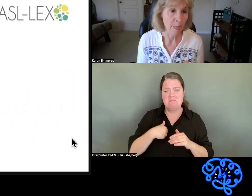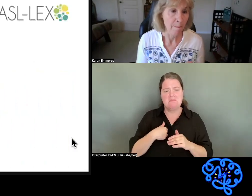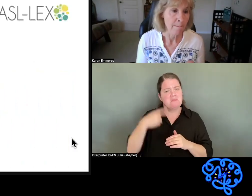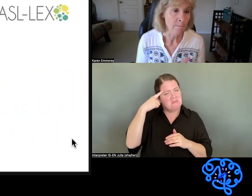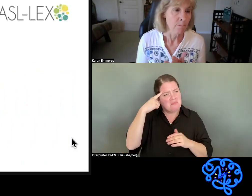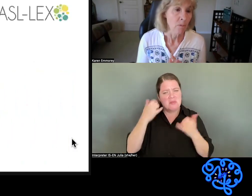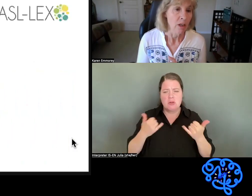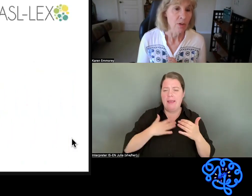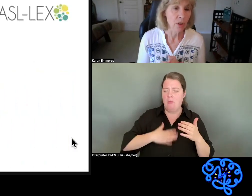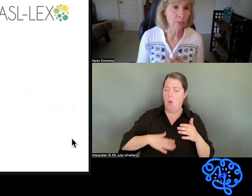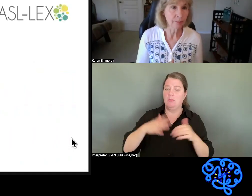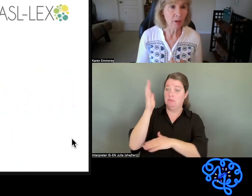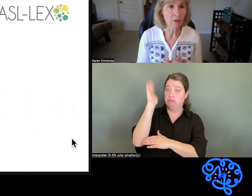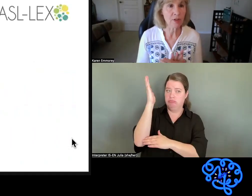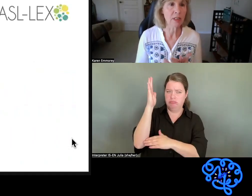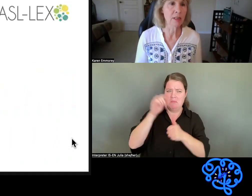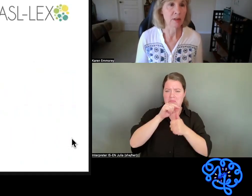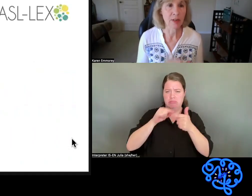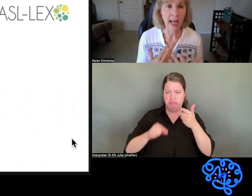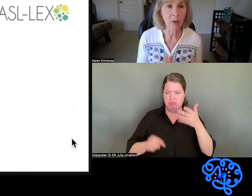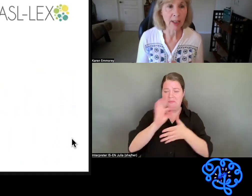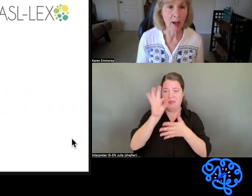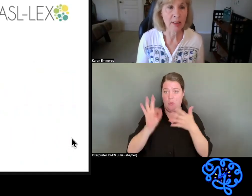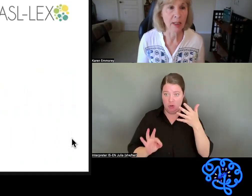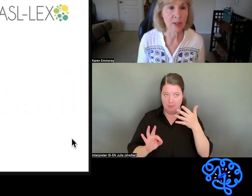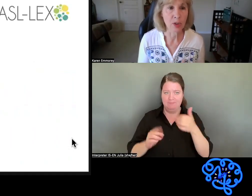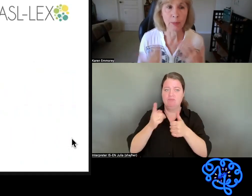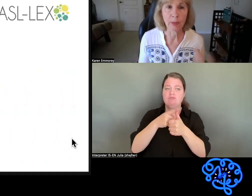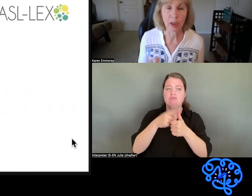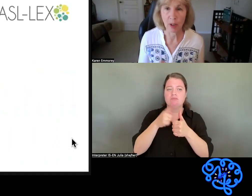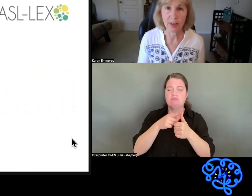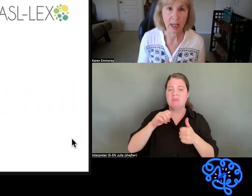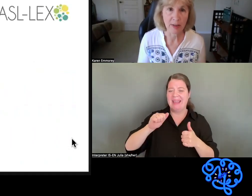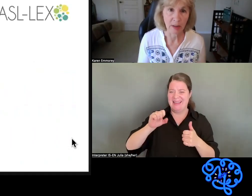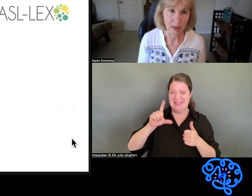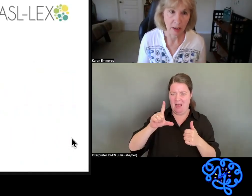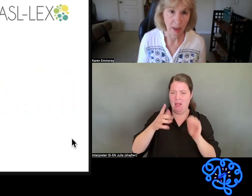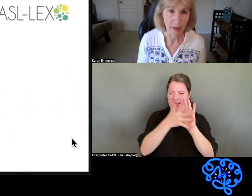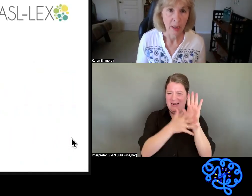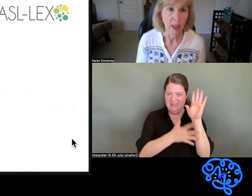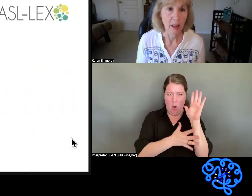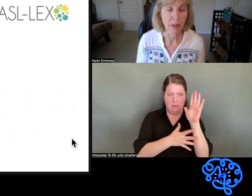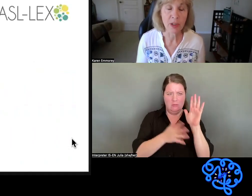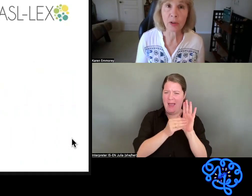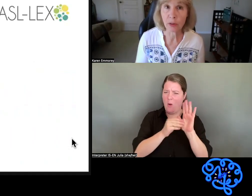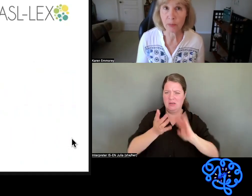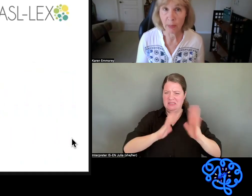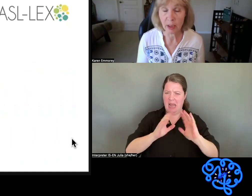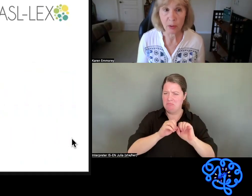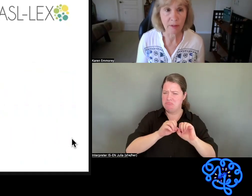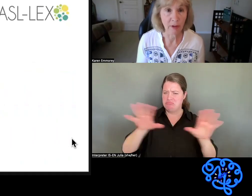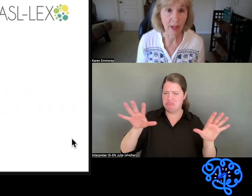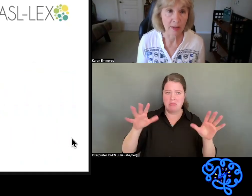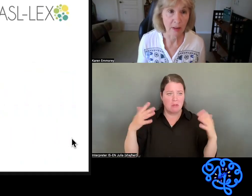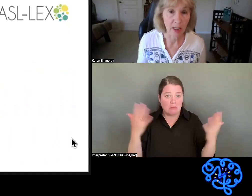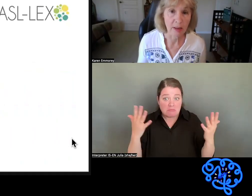today. So the first is just how are iconic signs distributed across the ASL lexicon, in particular making